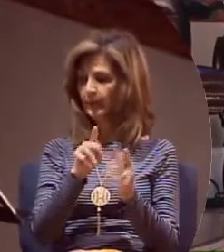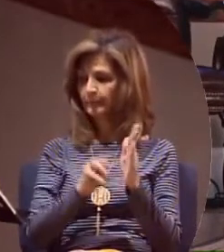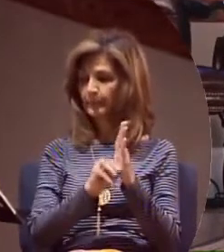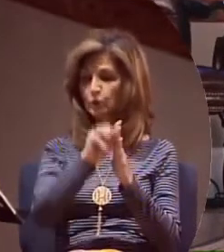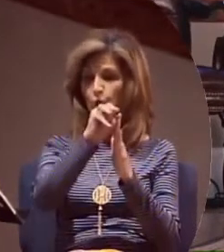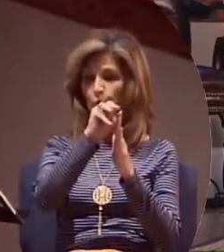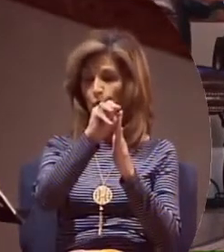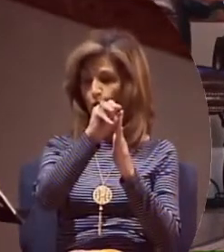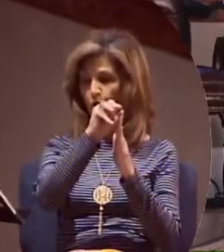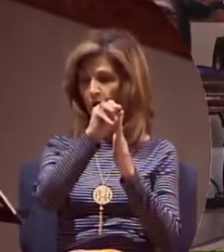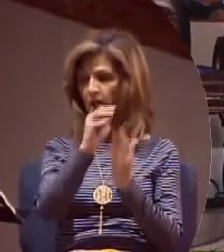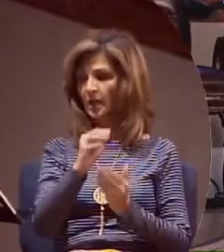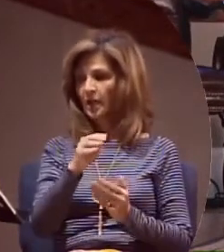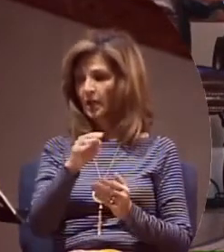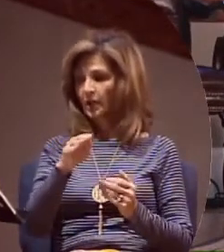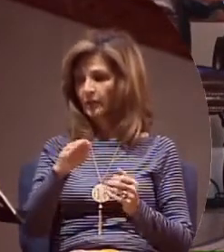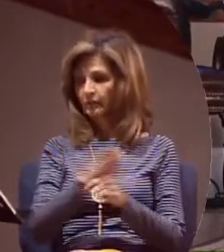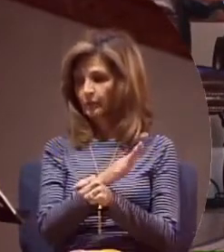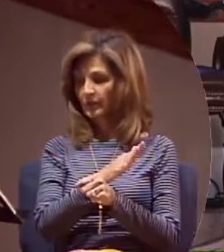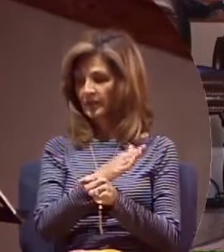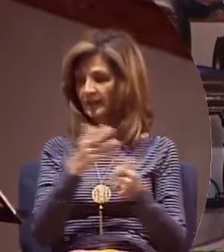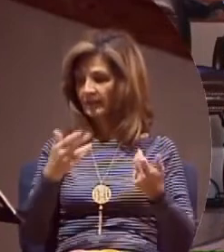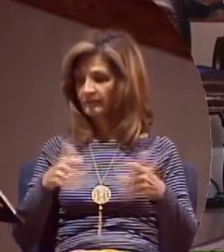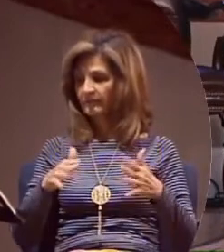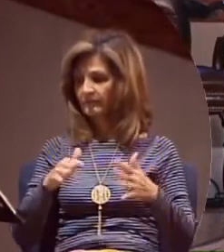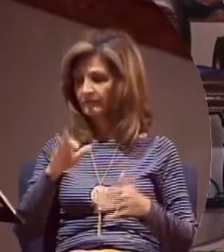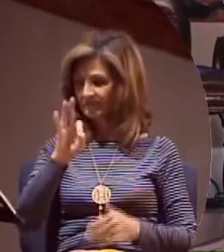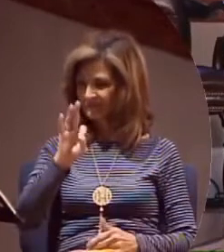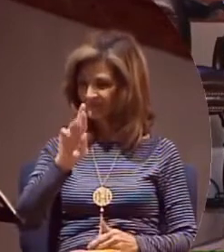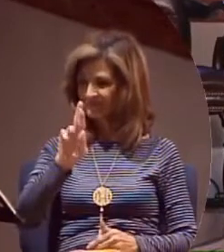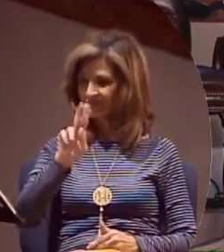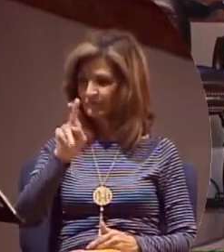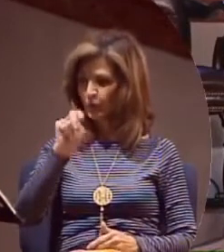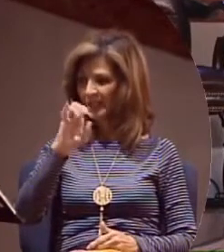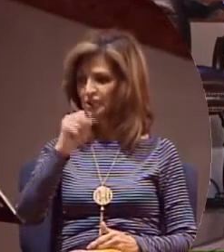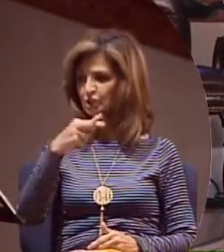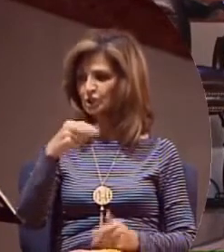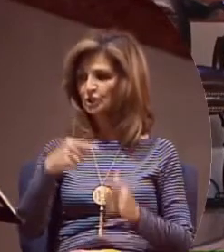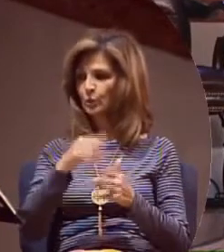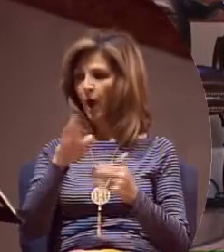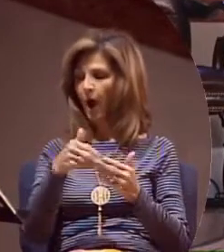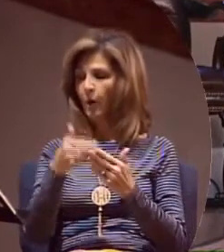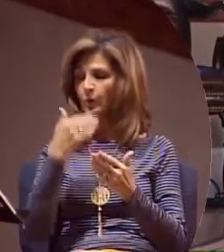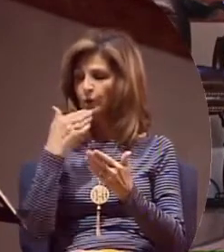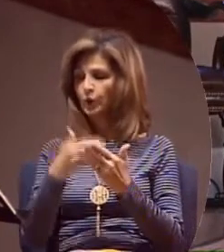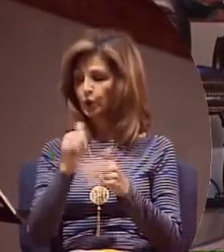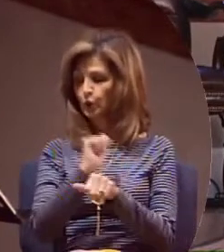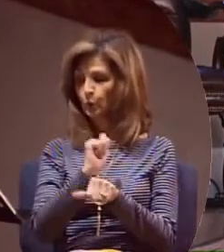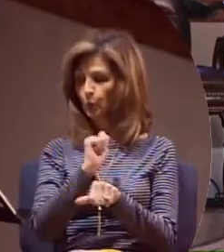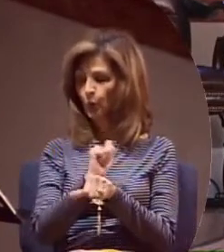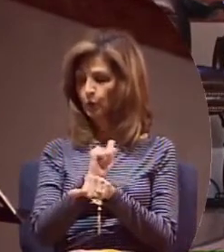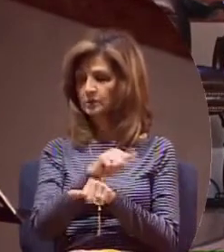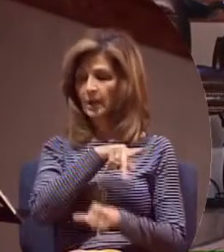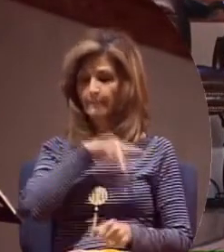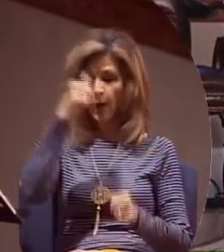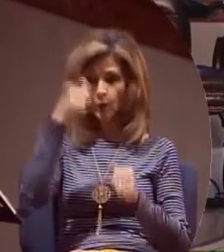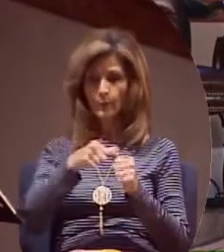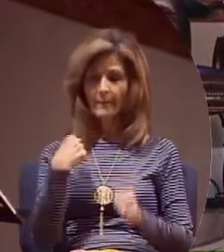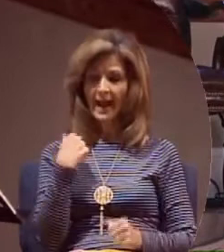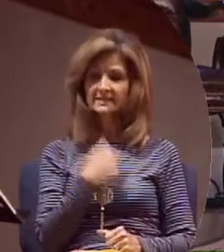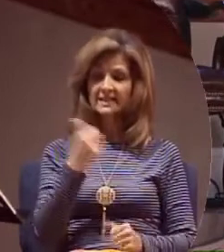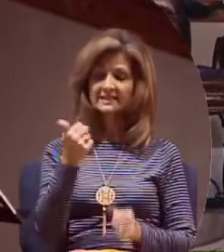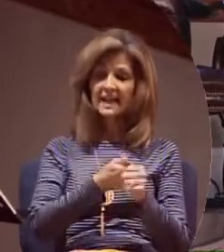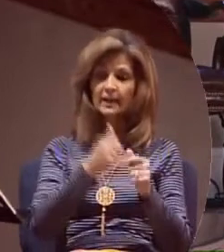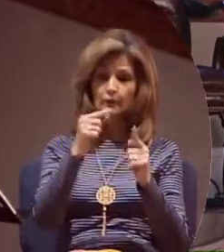mature, truly furnished unto all good works. Paul reminds us there in verse 16 that every